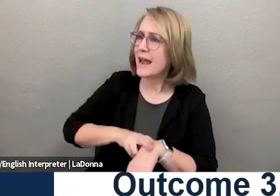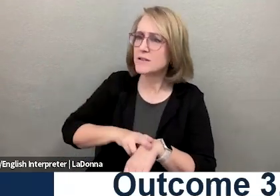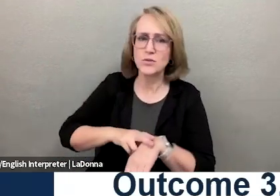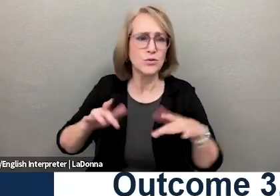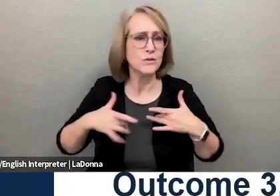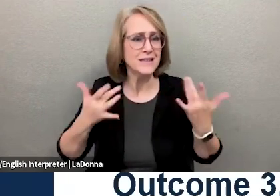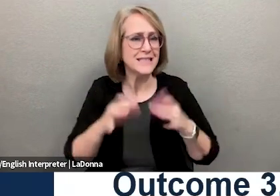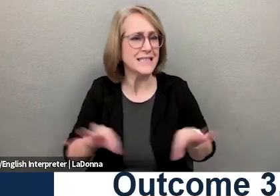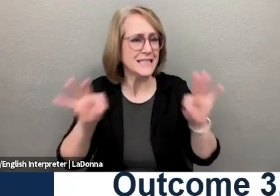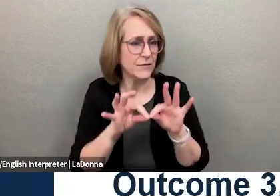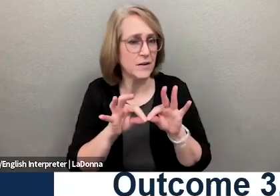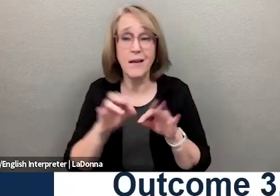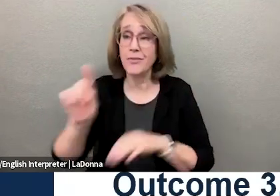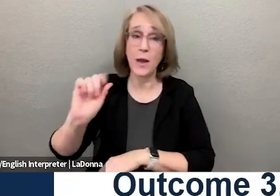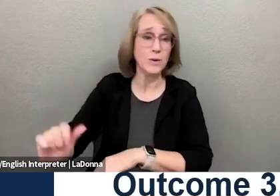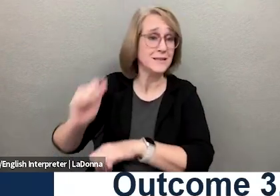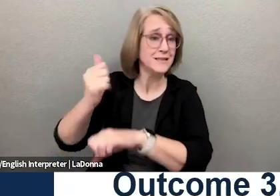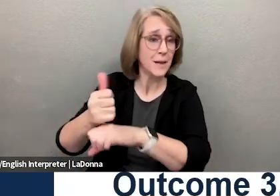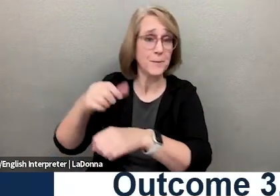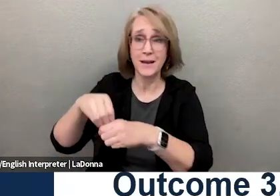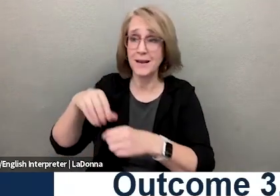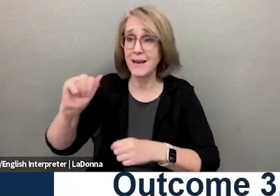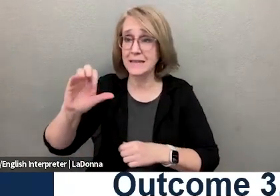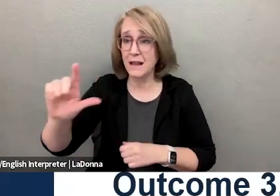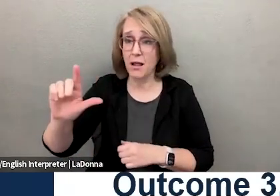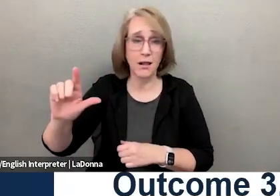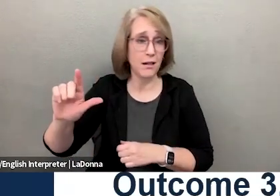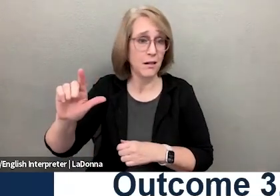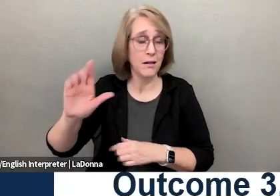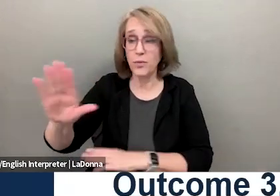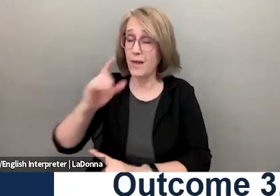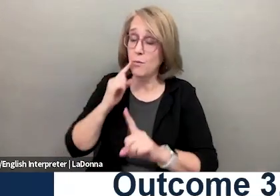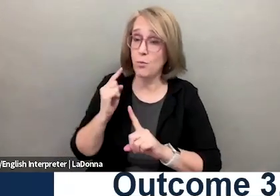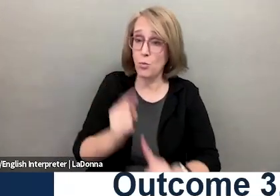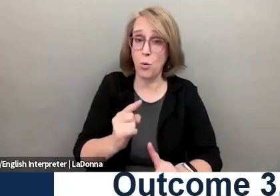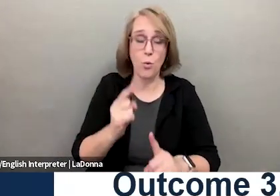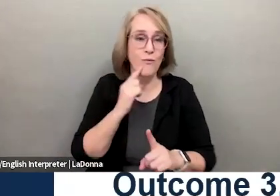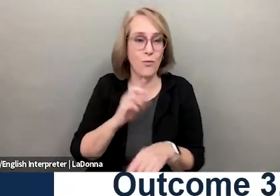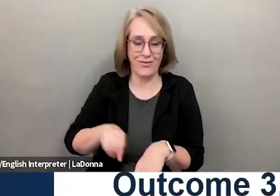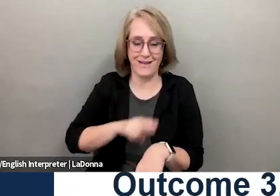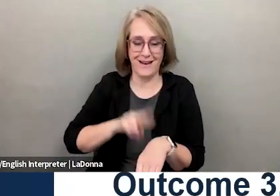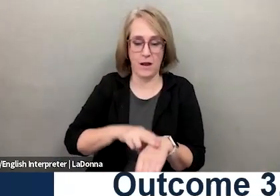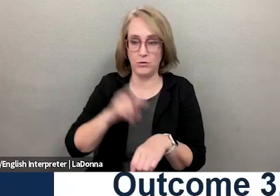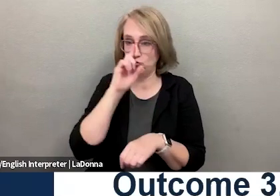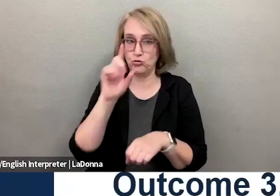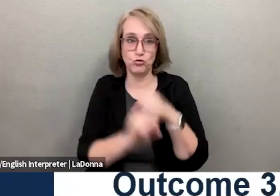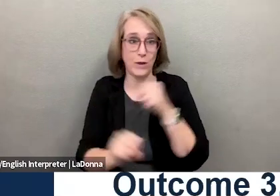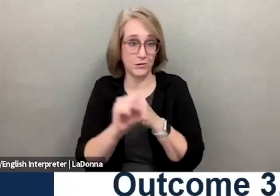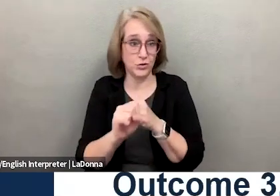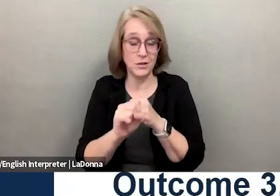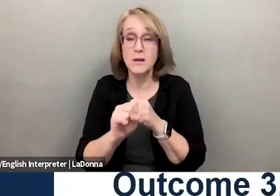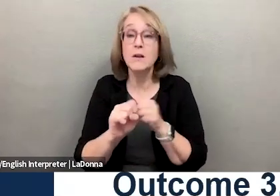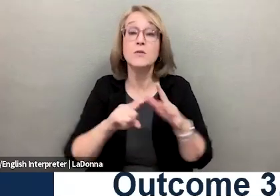ACL as an effort to be able to really take the national strategy and, to the